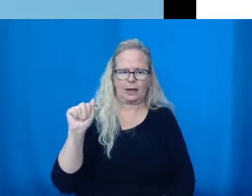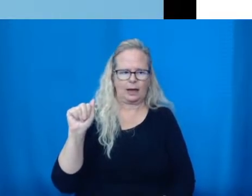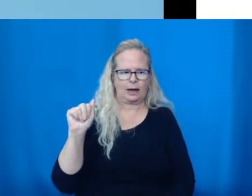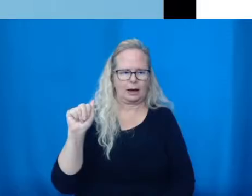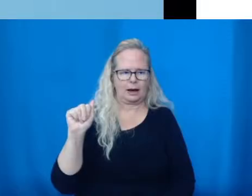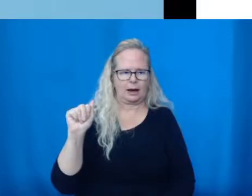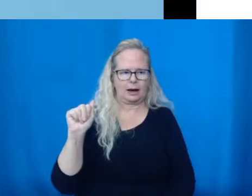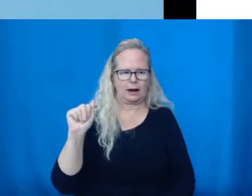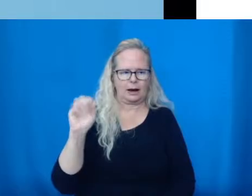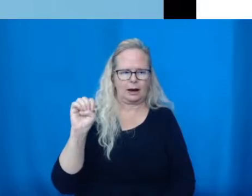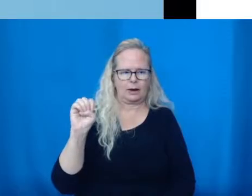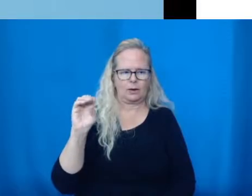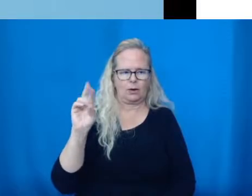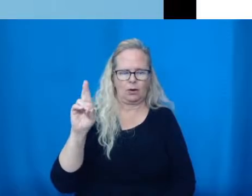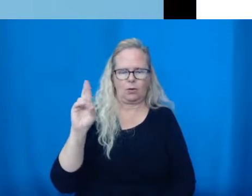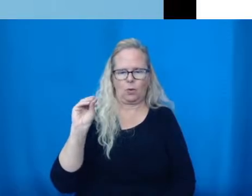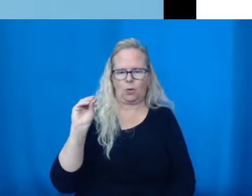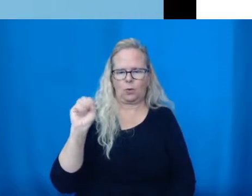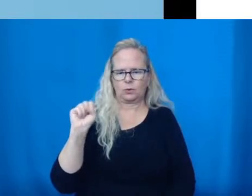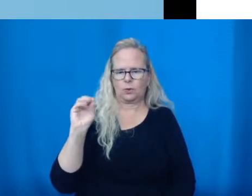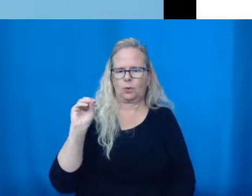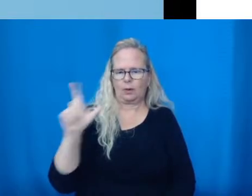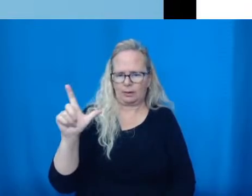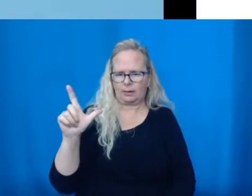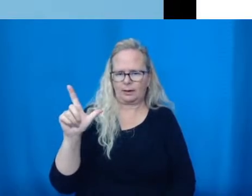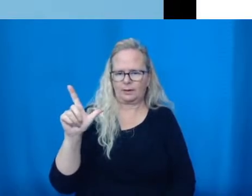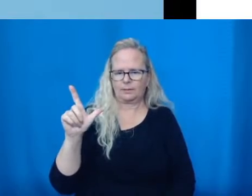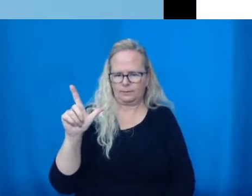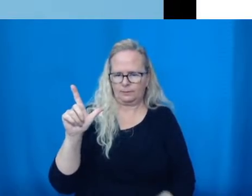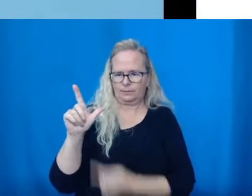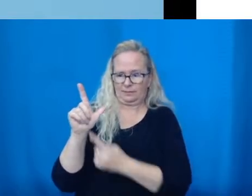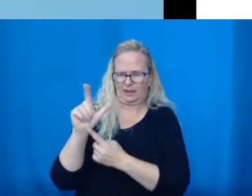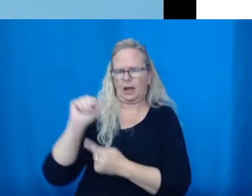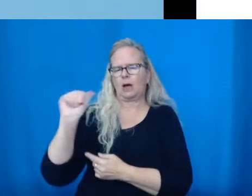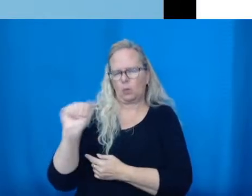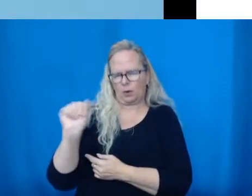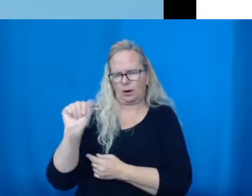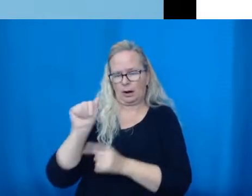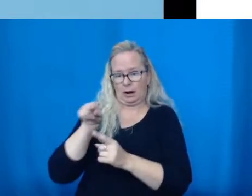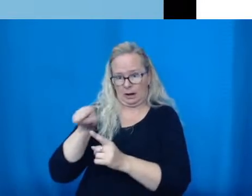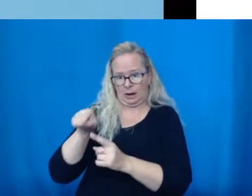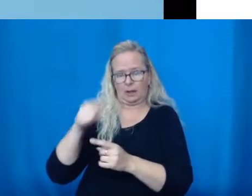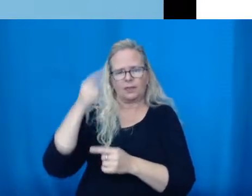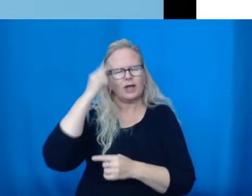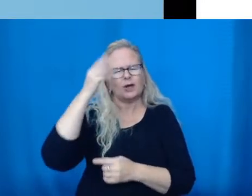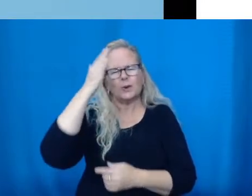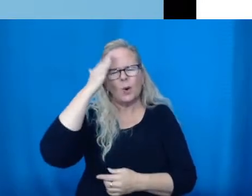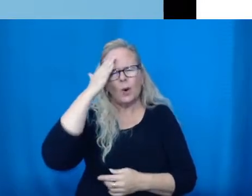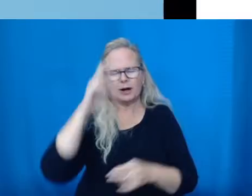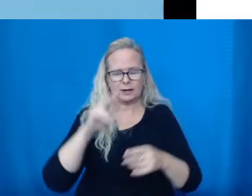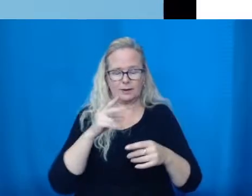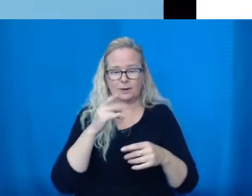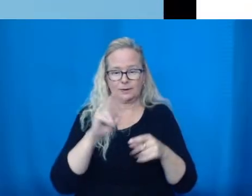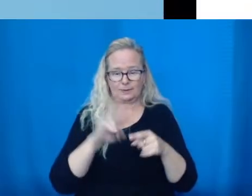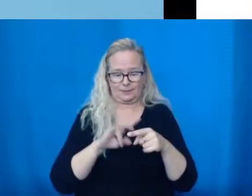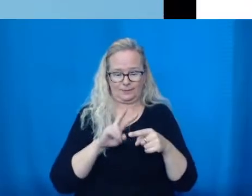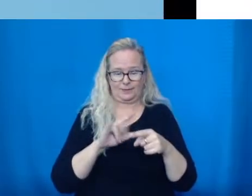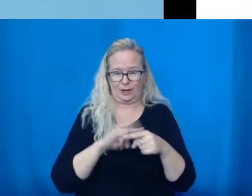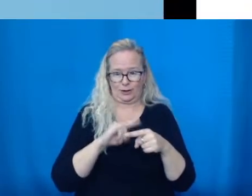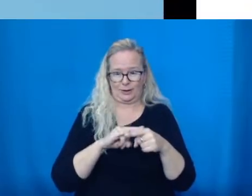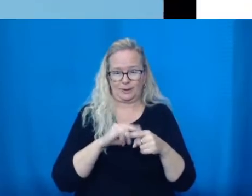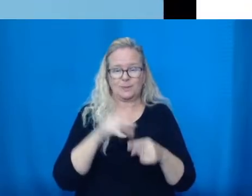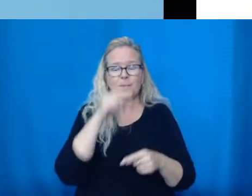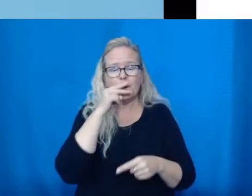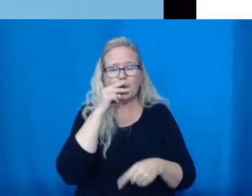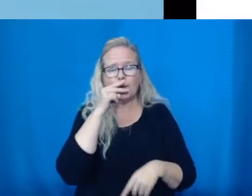cigarette smoke. So what I'd like to do today is dive into a bit more of the science behind why we're very confident that we need to take